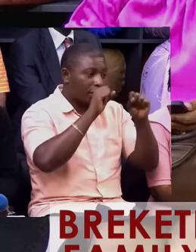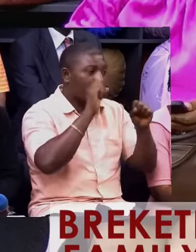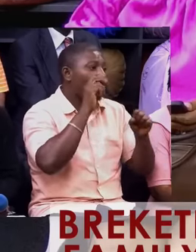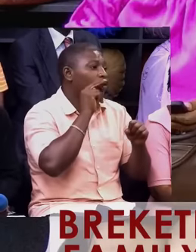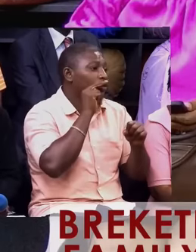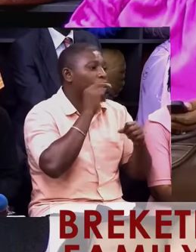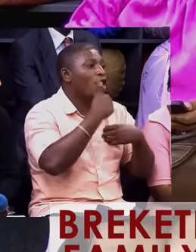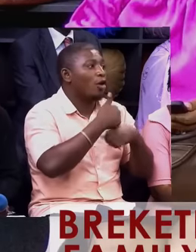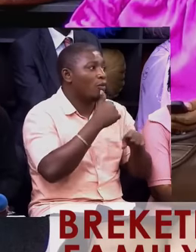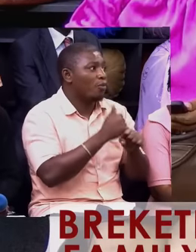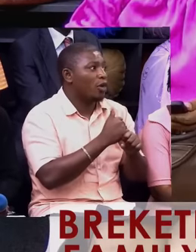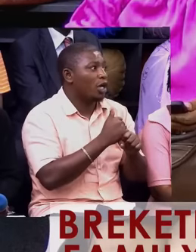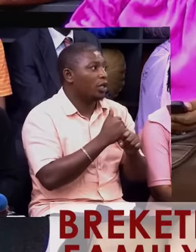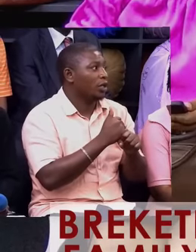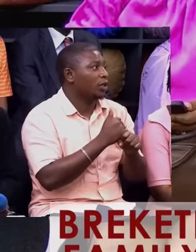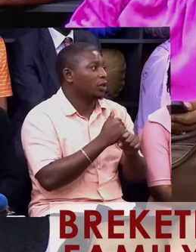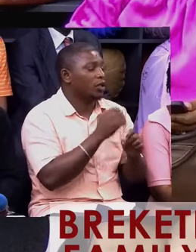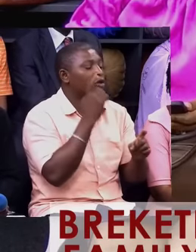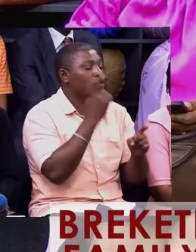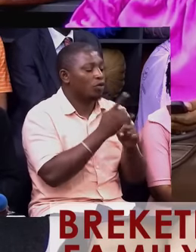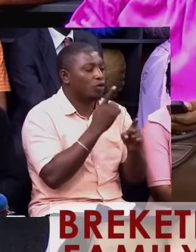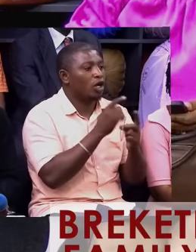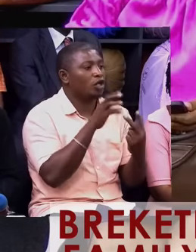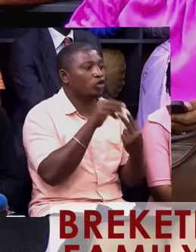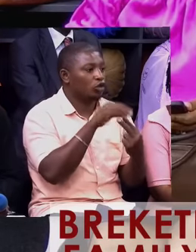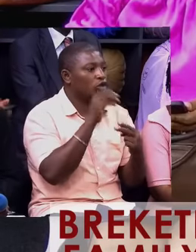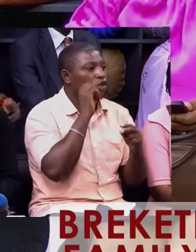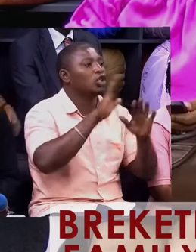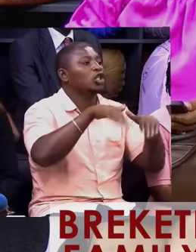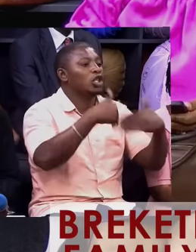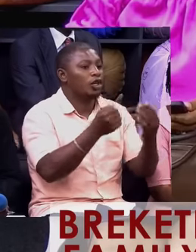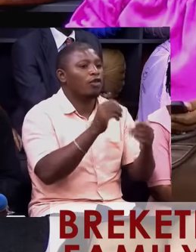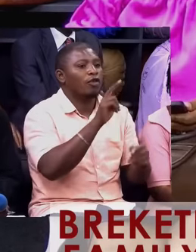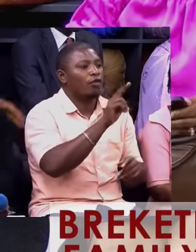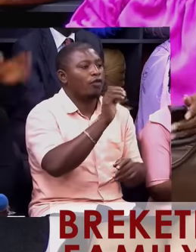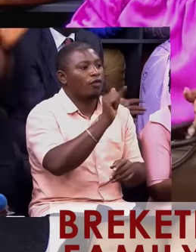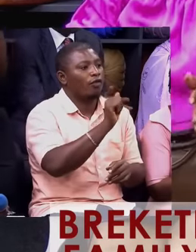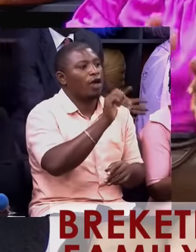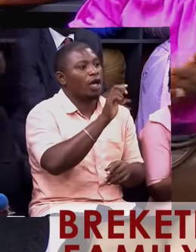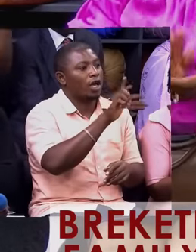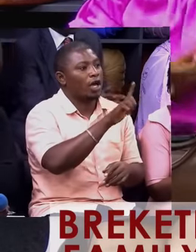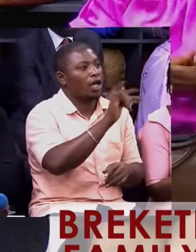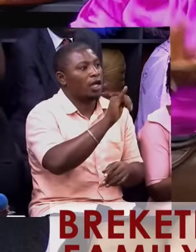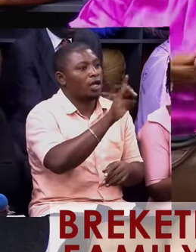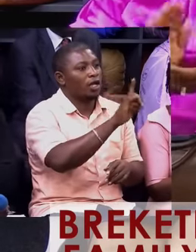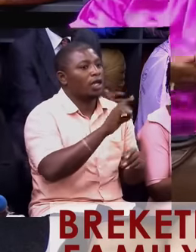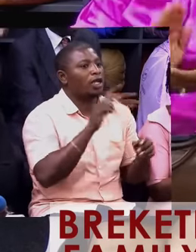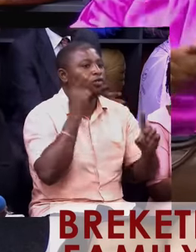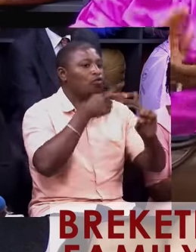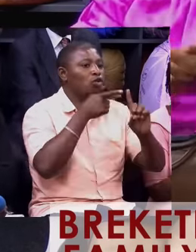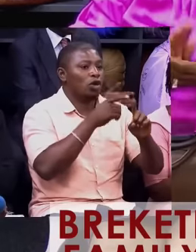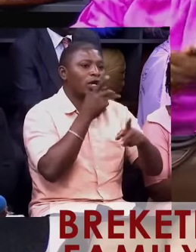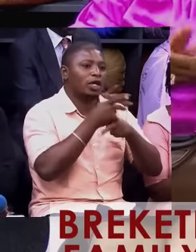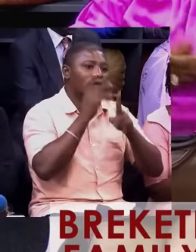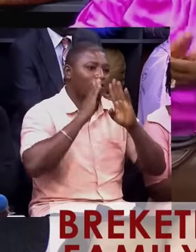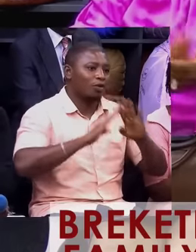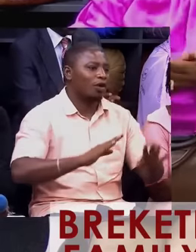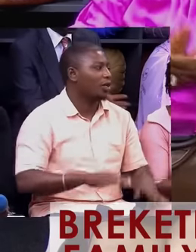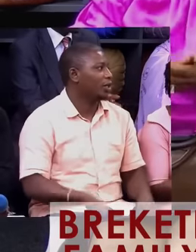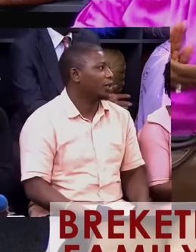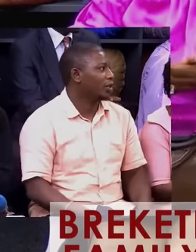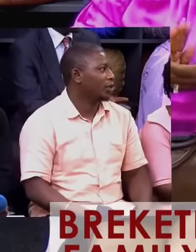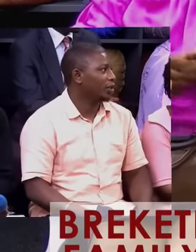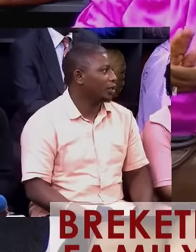no unnecessary story she gives valid points and keep quiet n true